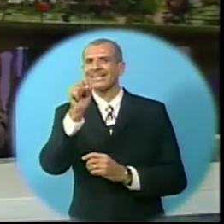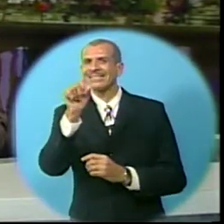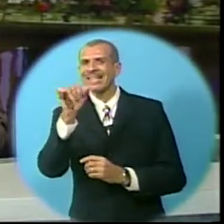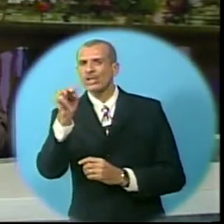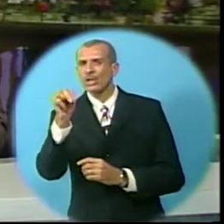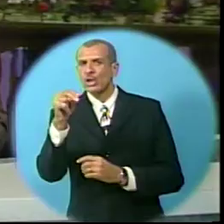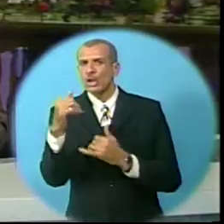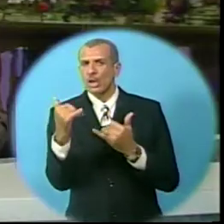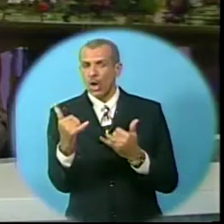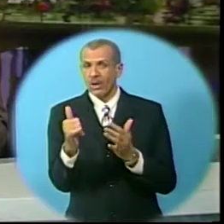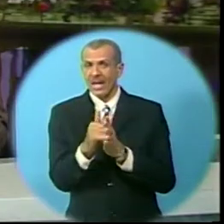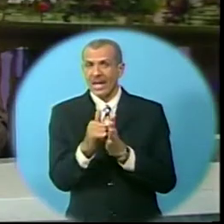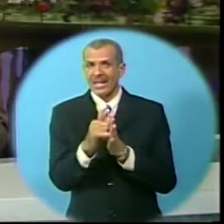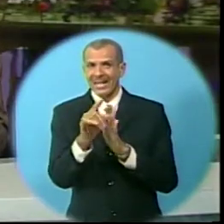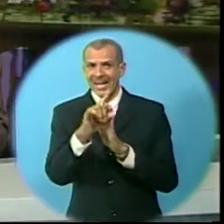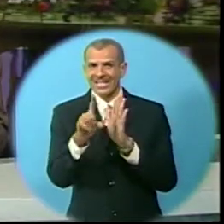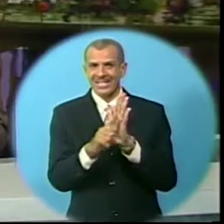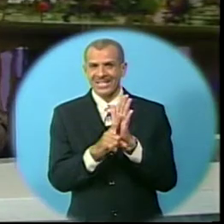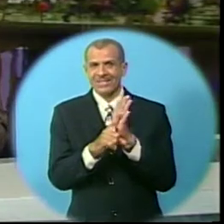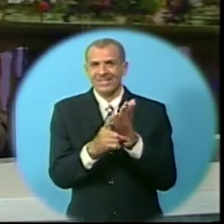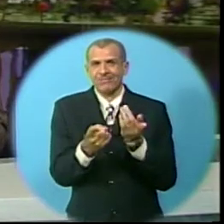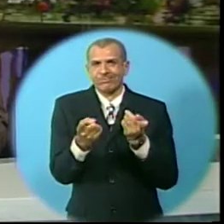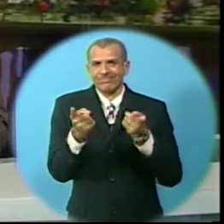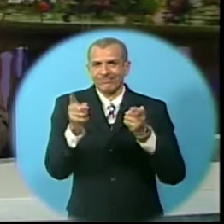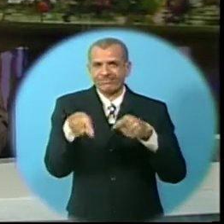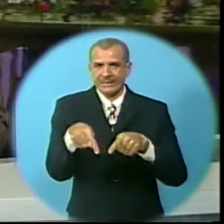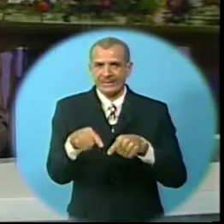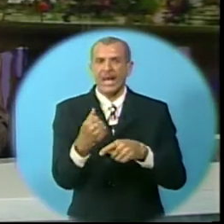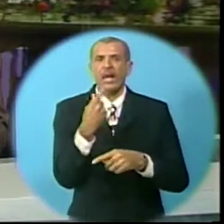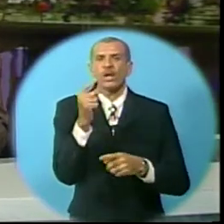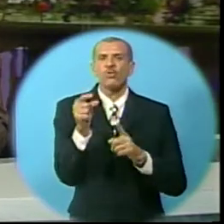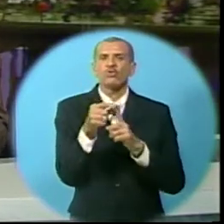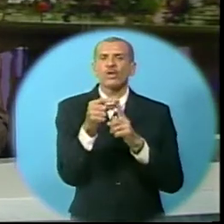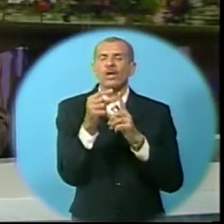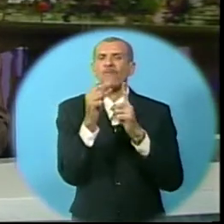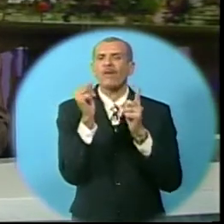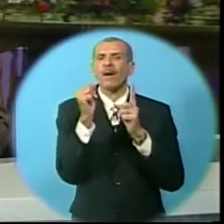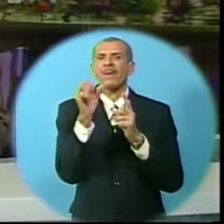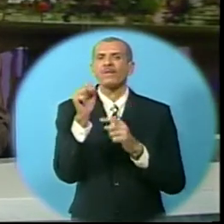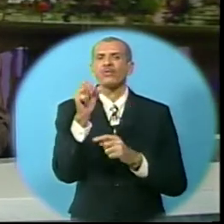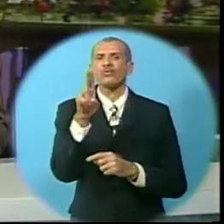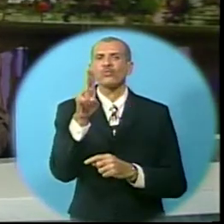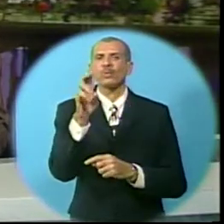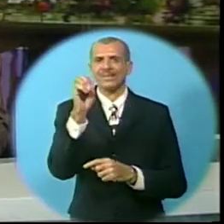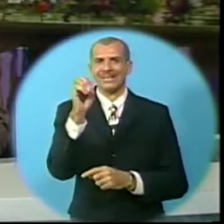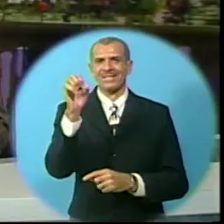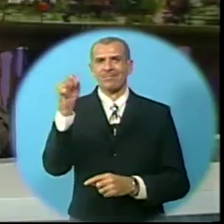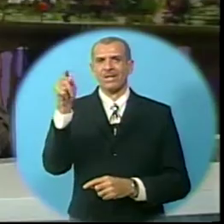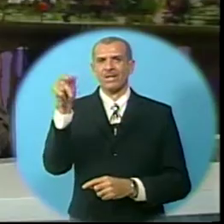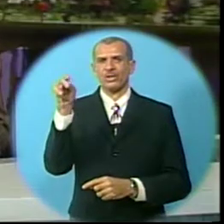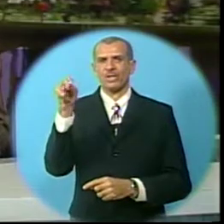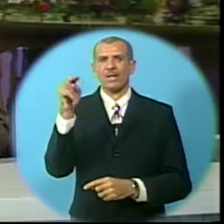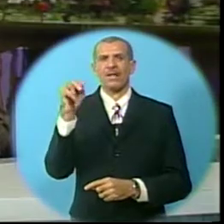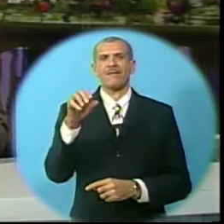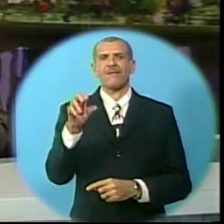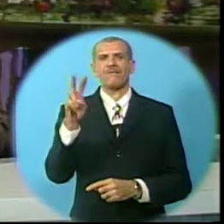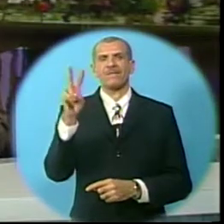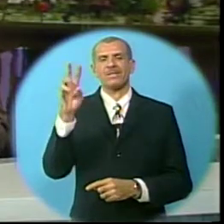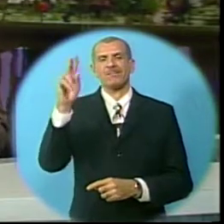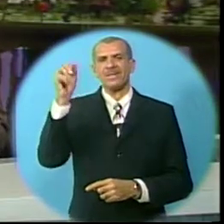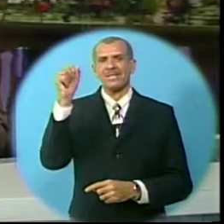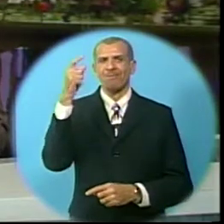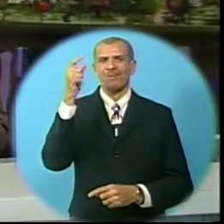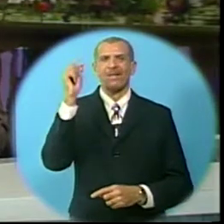that the relevant legislation has taken effect. Word of this from Sue Springer, Executive Vice President of the